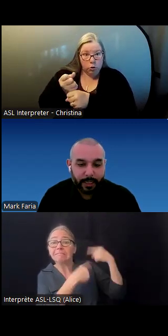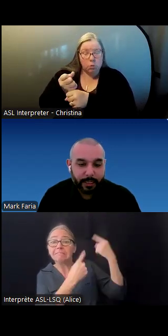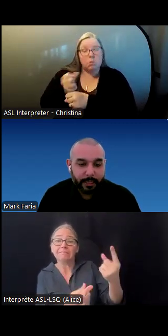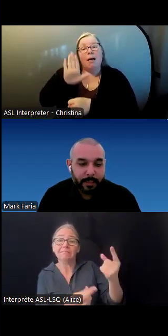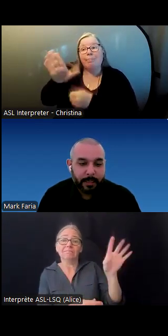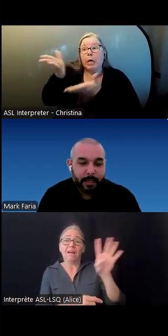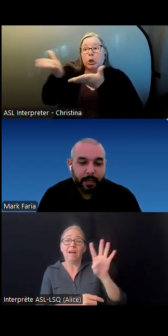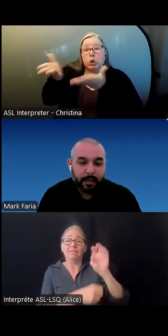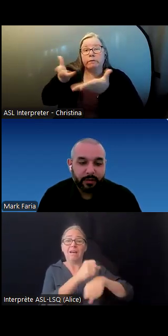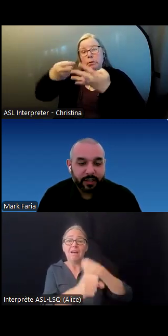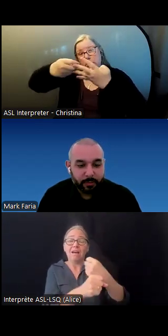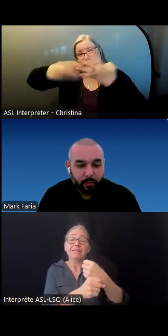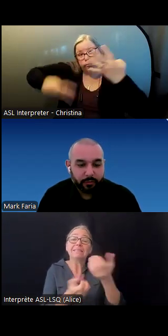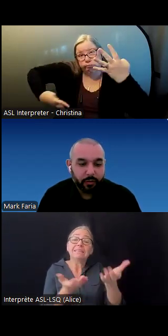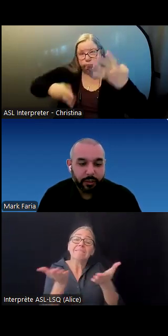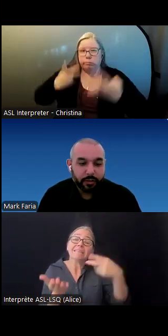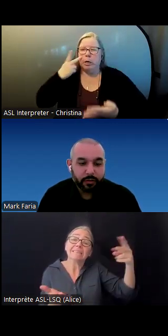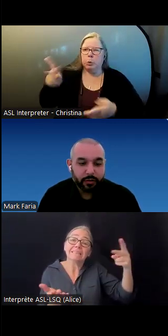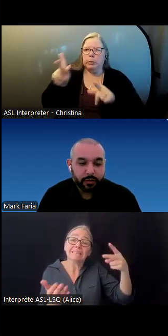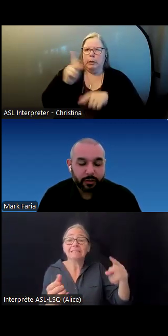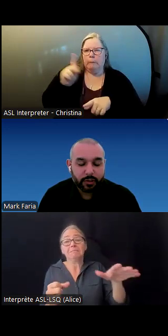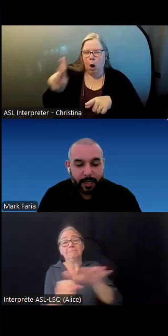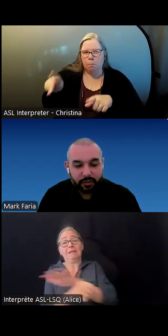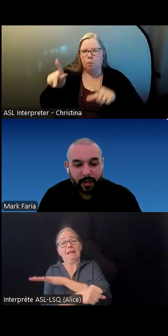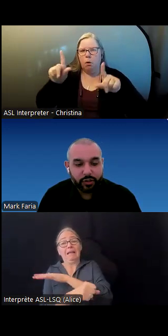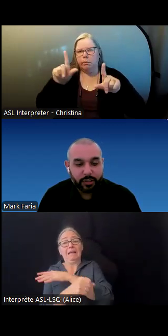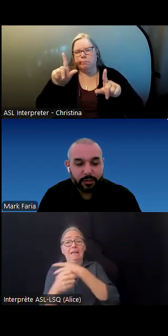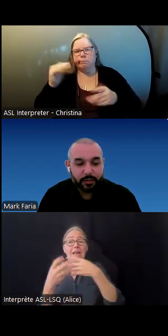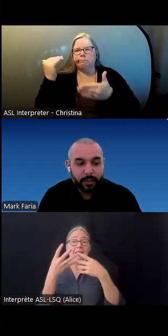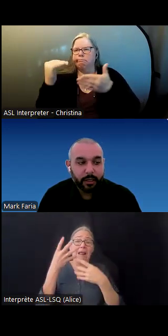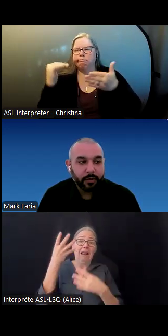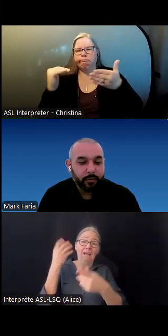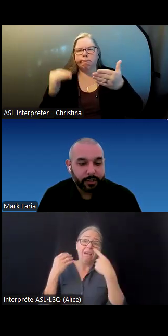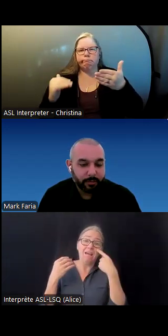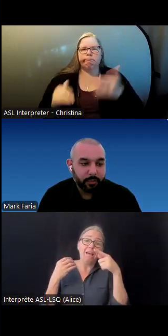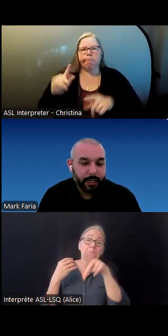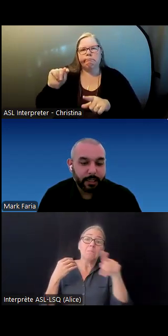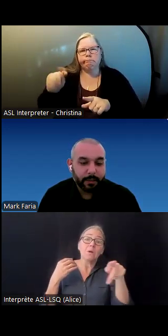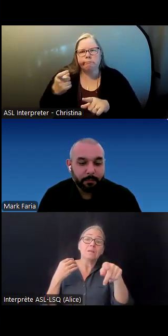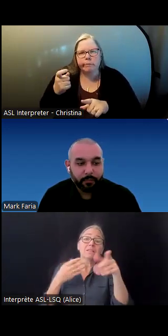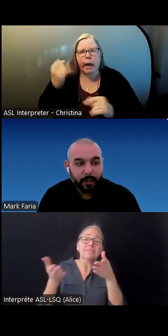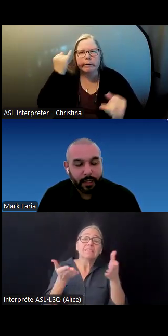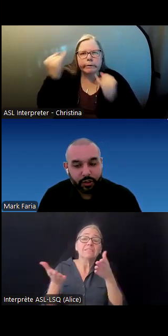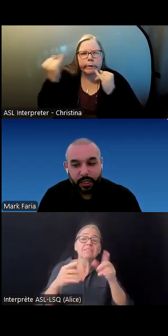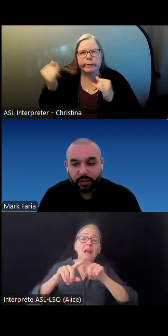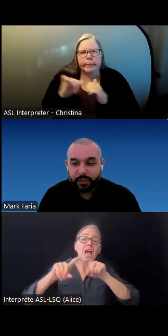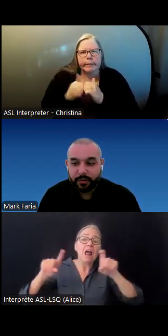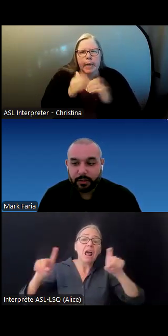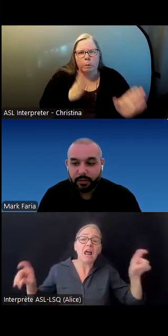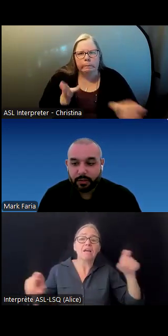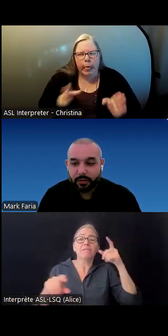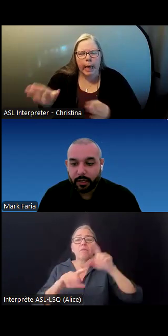financial planning, investment portfolios, tax strategies, retirement planning,